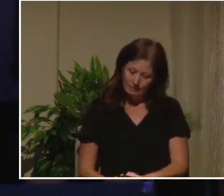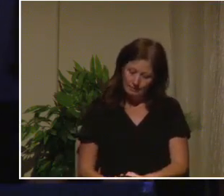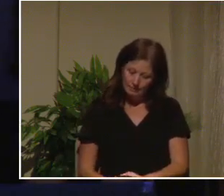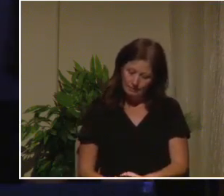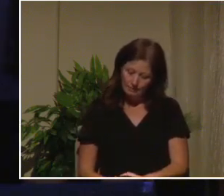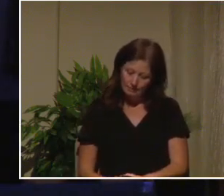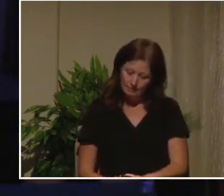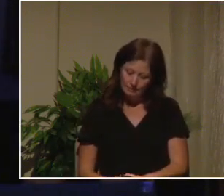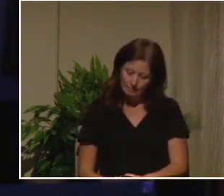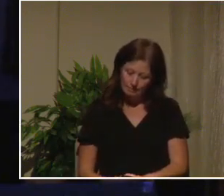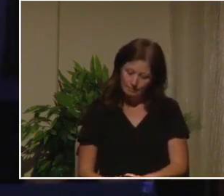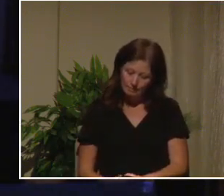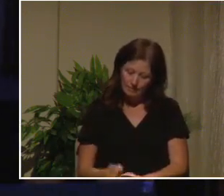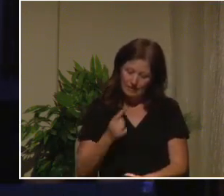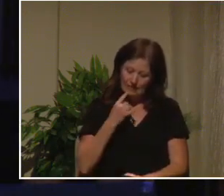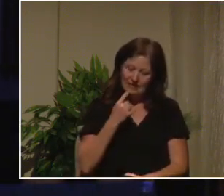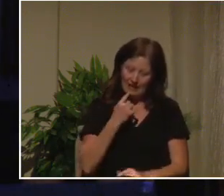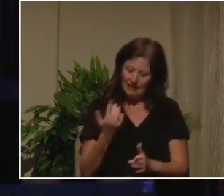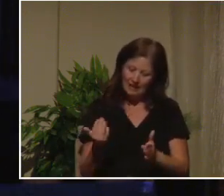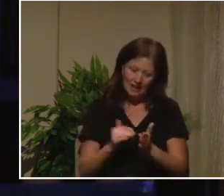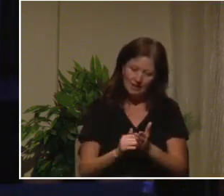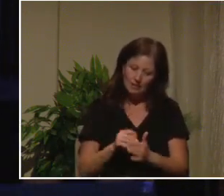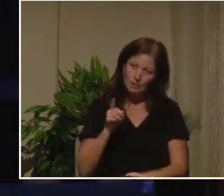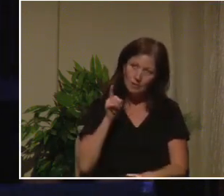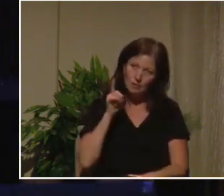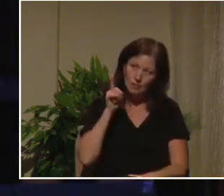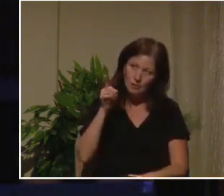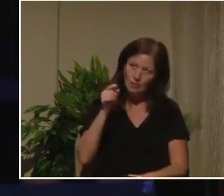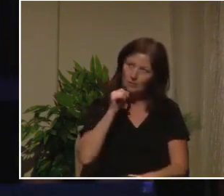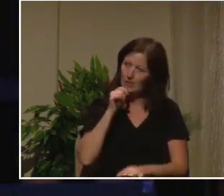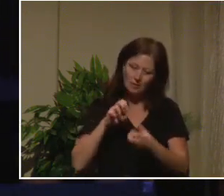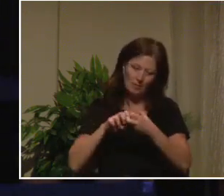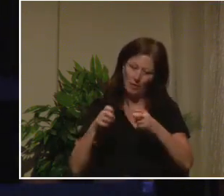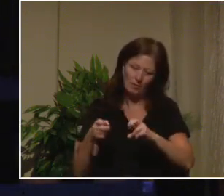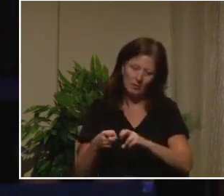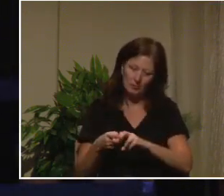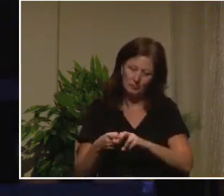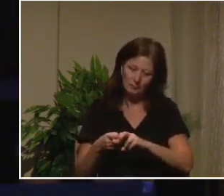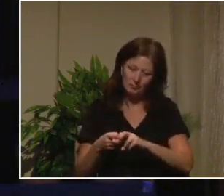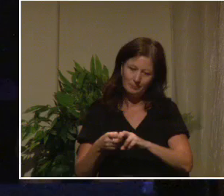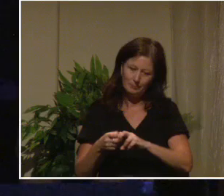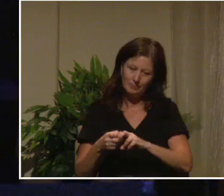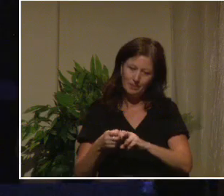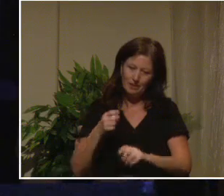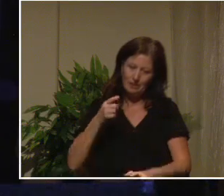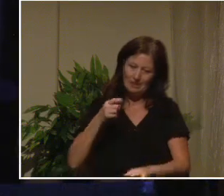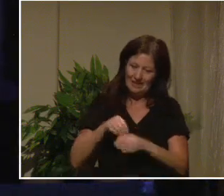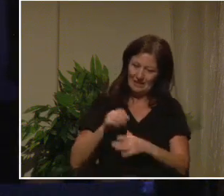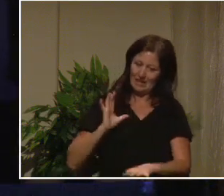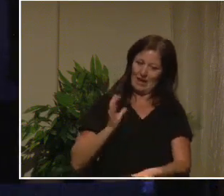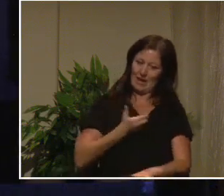Lord, I said it and I'm going to say it again. You are not the problem in our relationship with you.